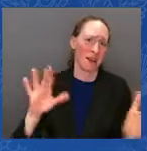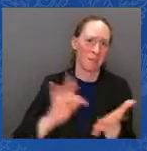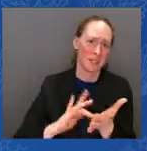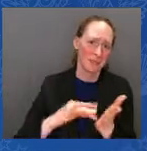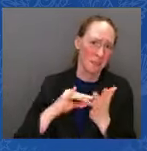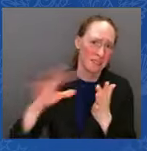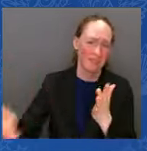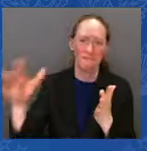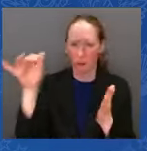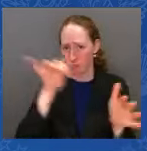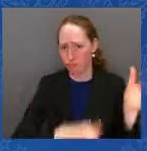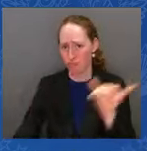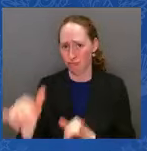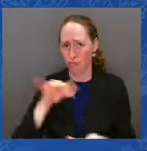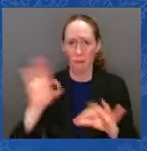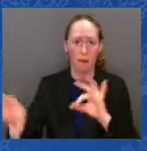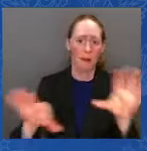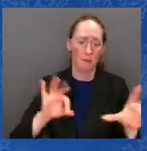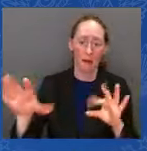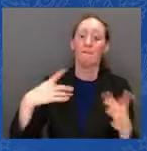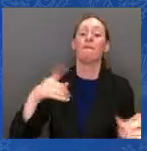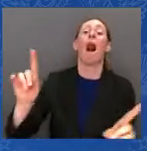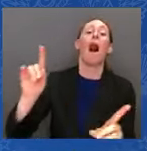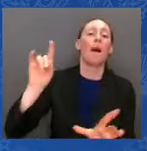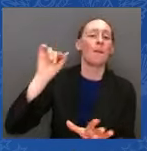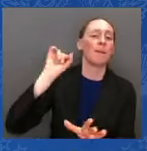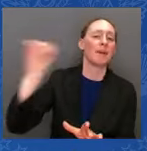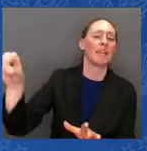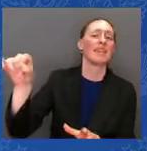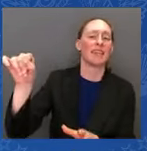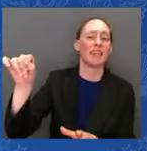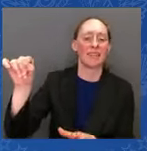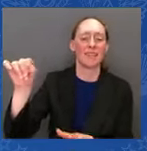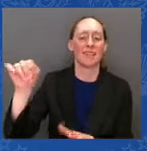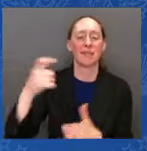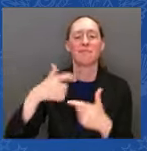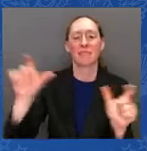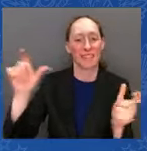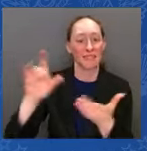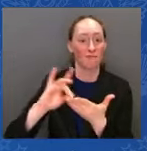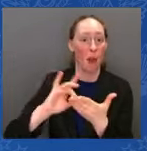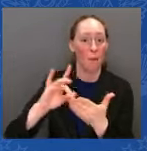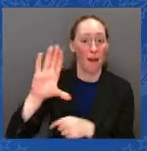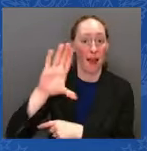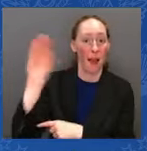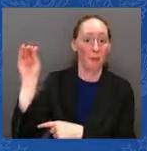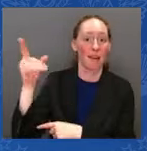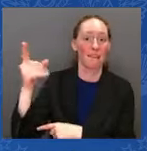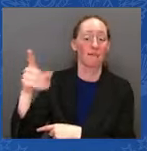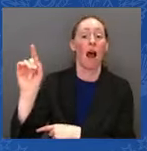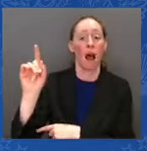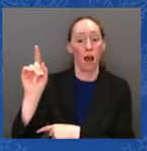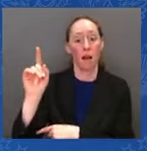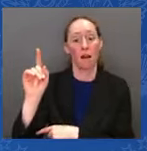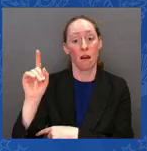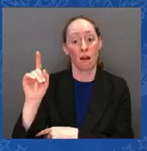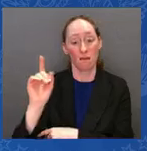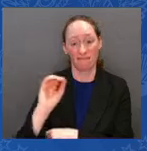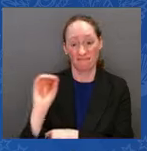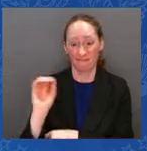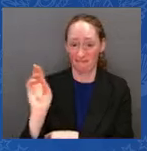finally beat Big Pharma, and we did it without a single Republican vote. It'll have a profound impact and save lives. It's